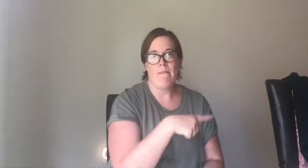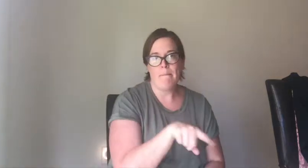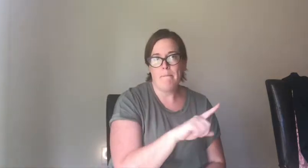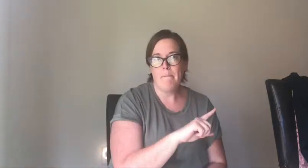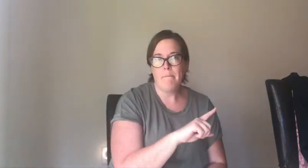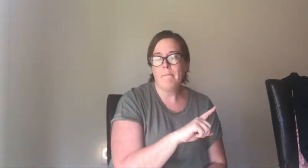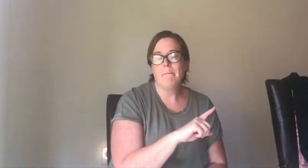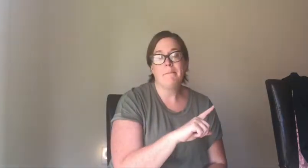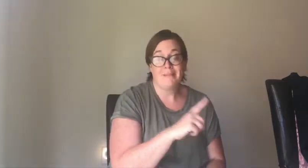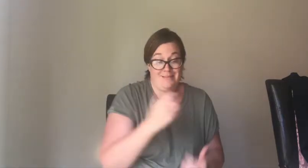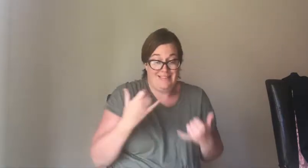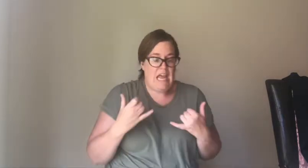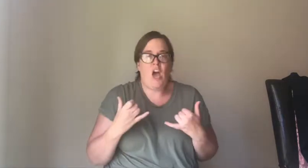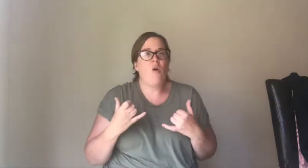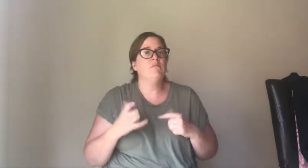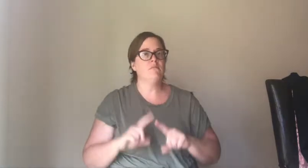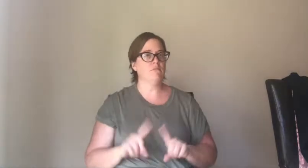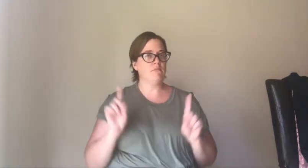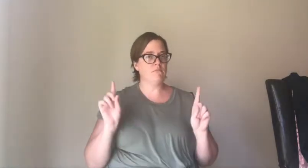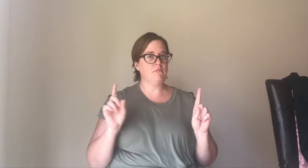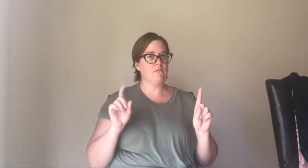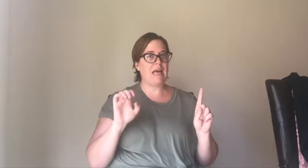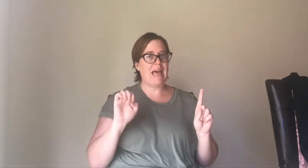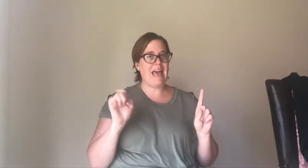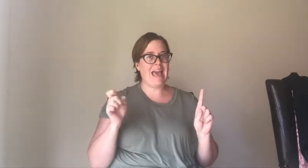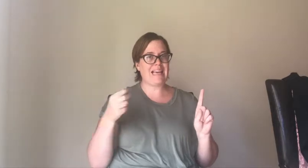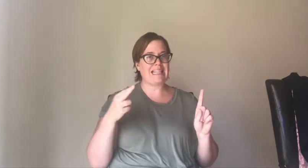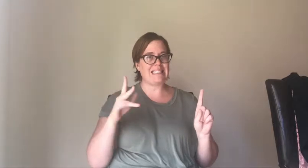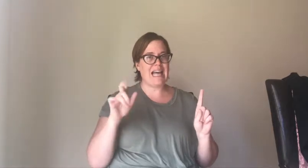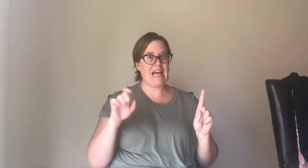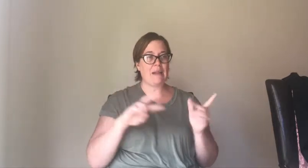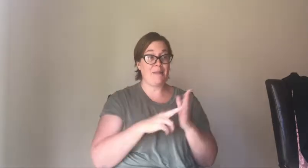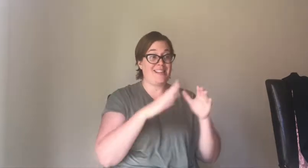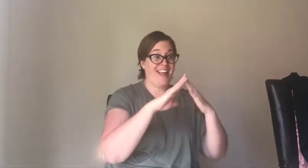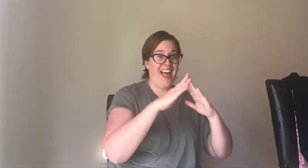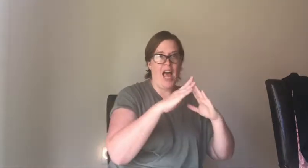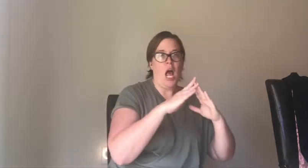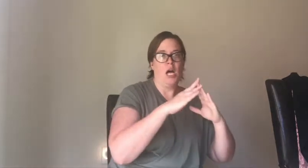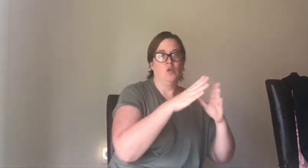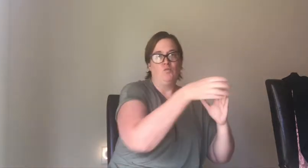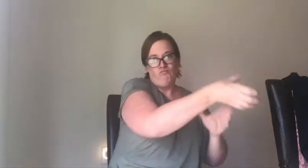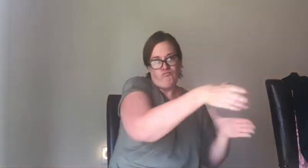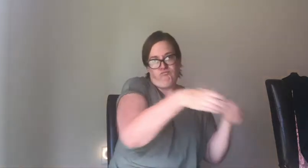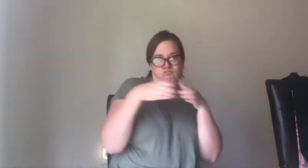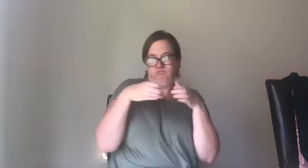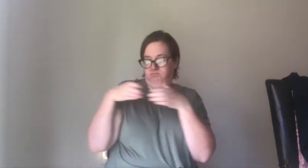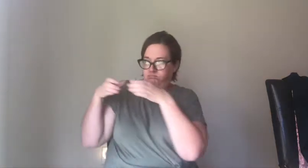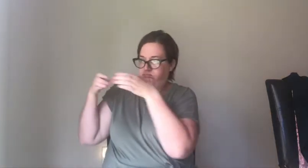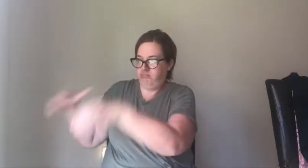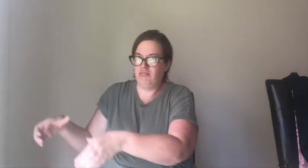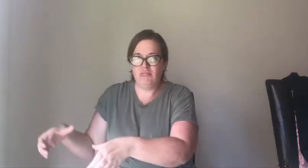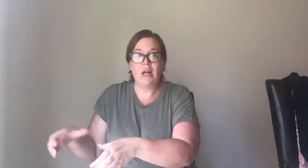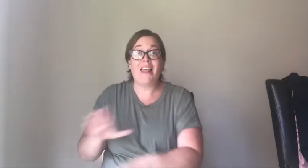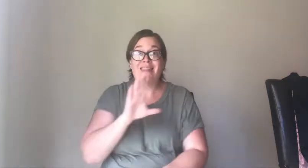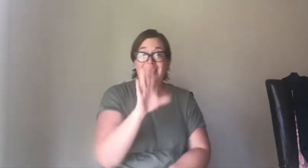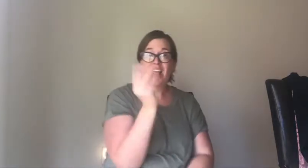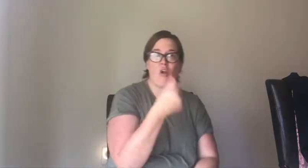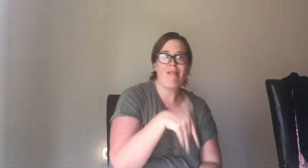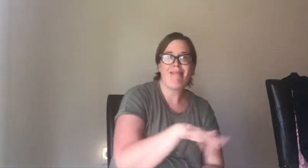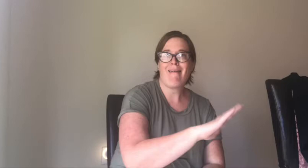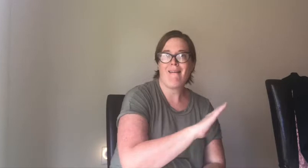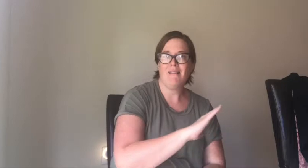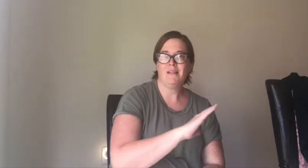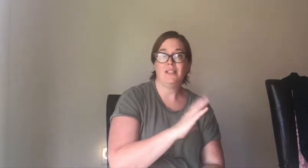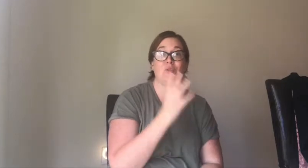captivity. It's relocation. They're not captives or slaves like they were earlier in the story. If you remember the book